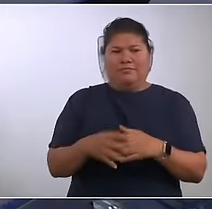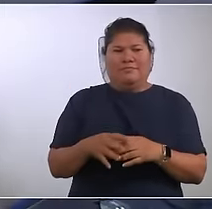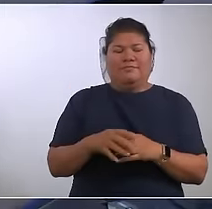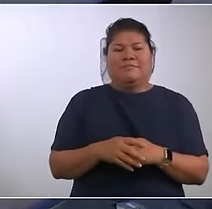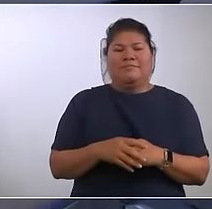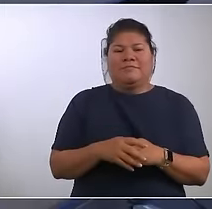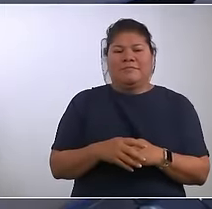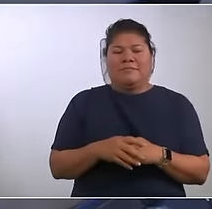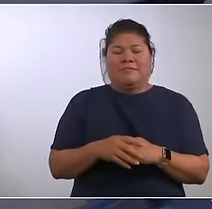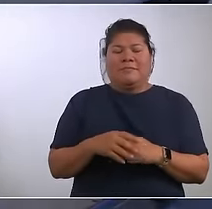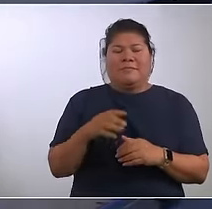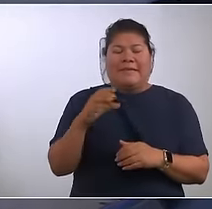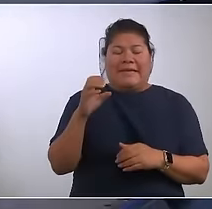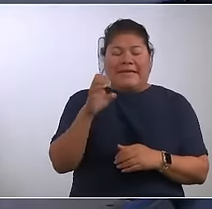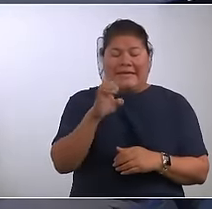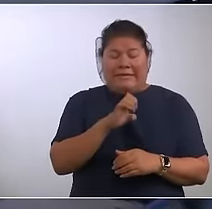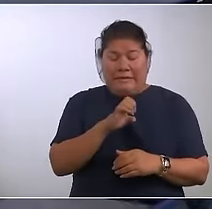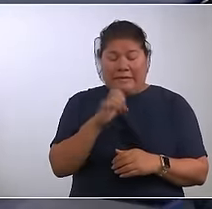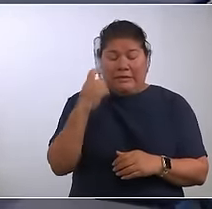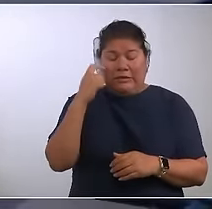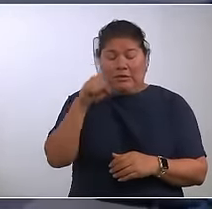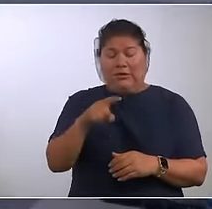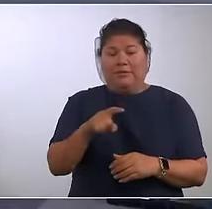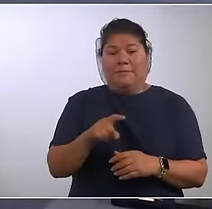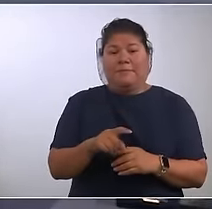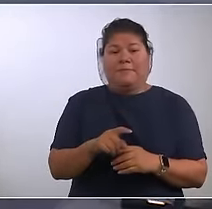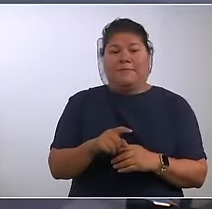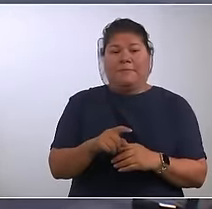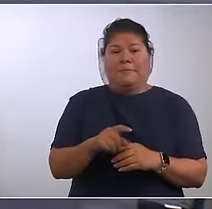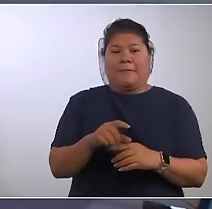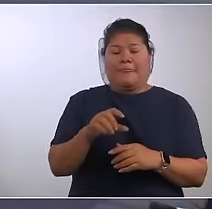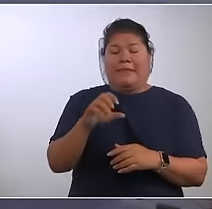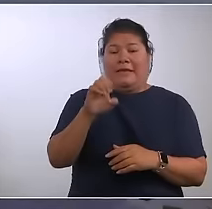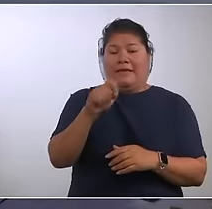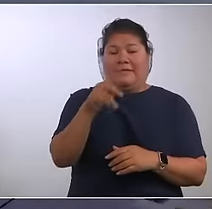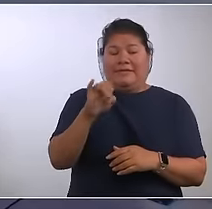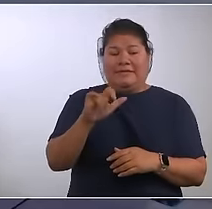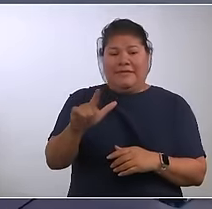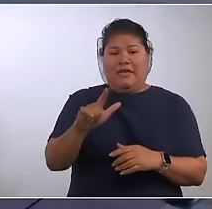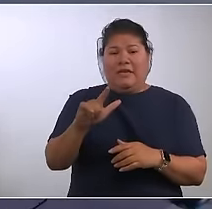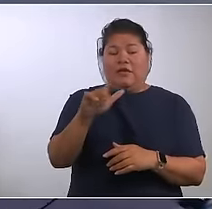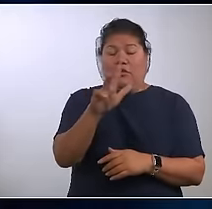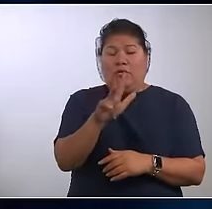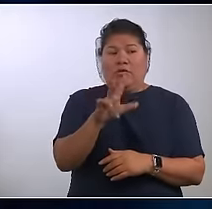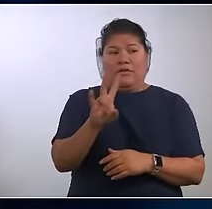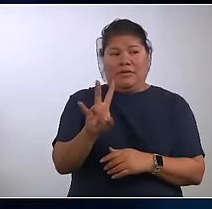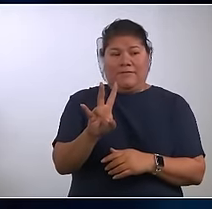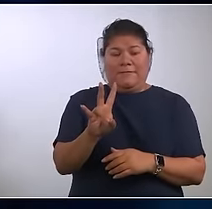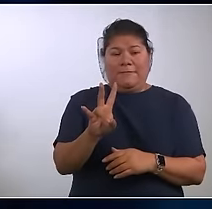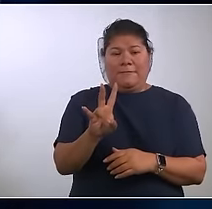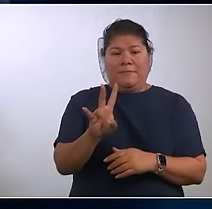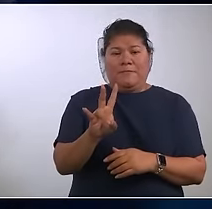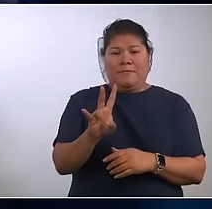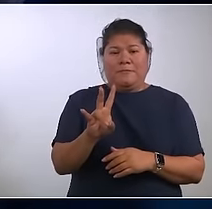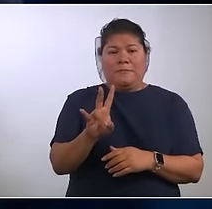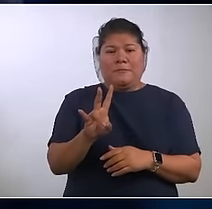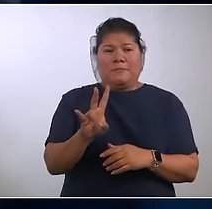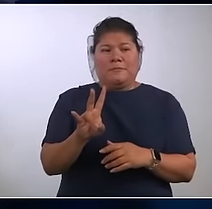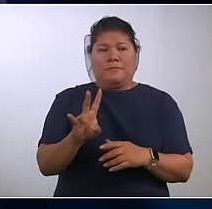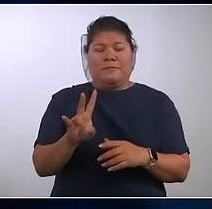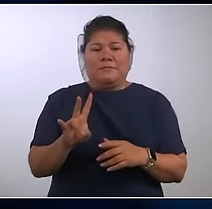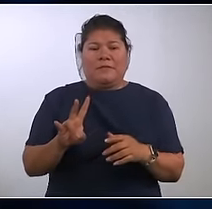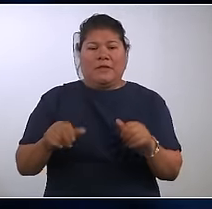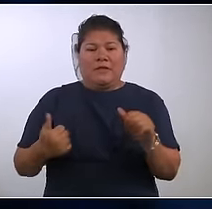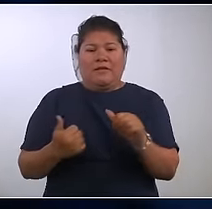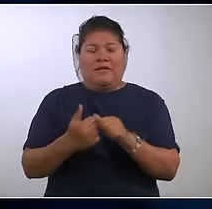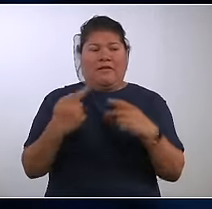parts. Ezequiel mira, Ezekiel sees, en Ezequiel 37, in Ezekiel 37, una